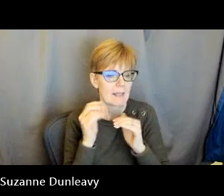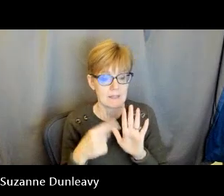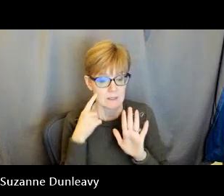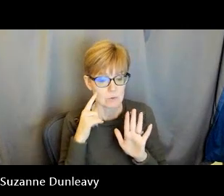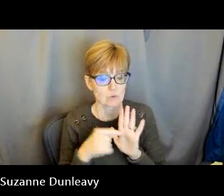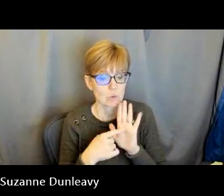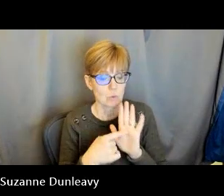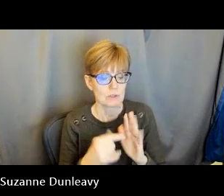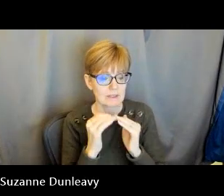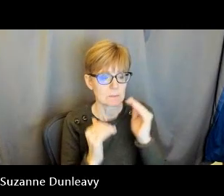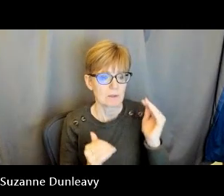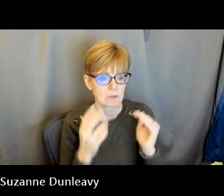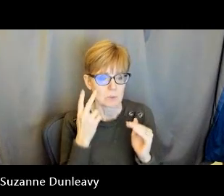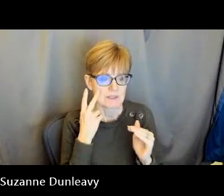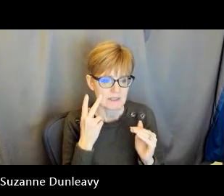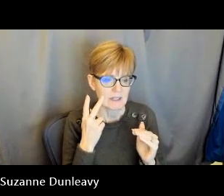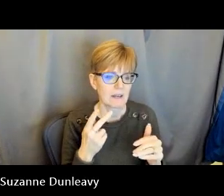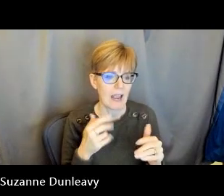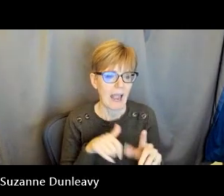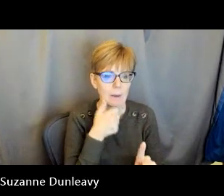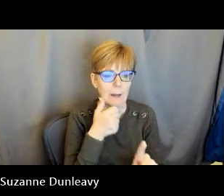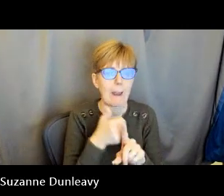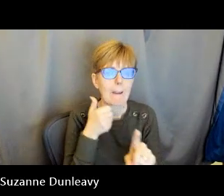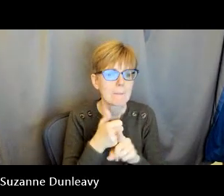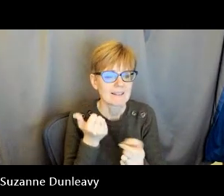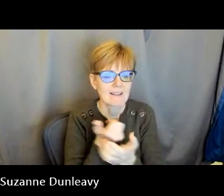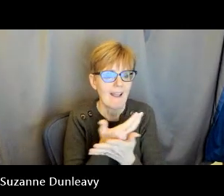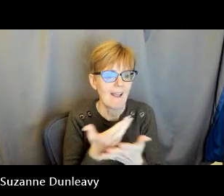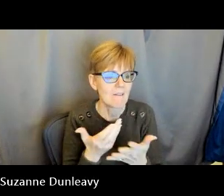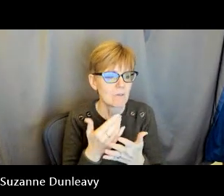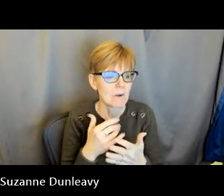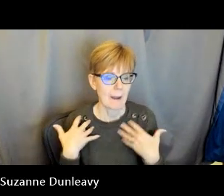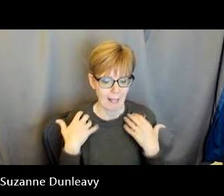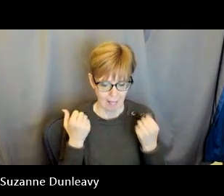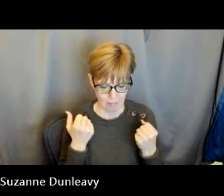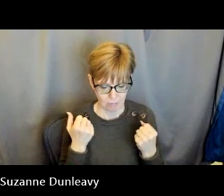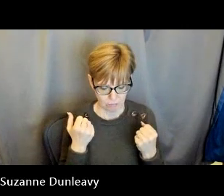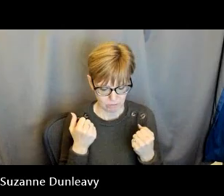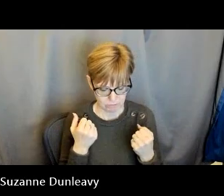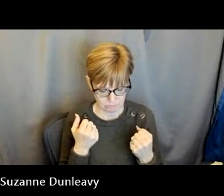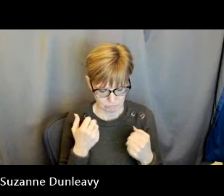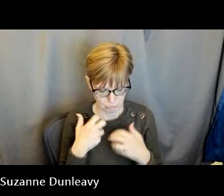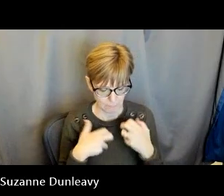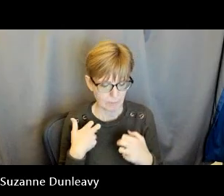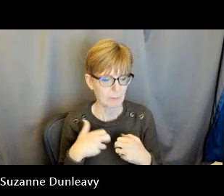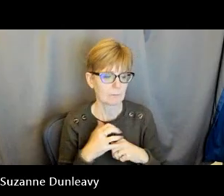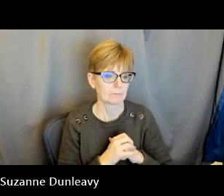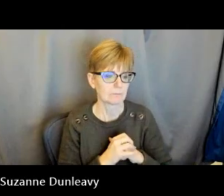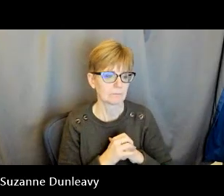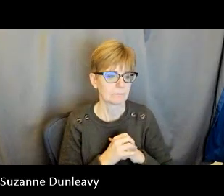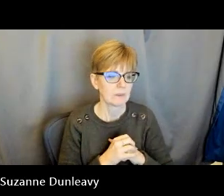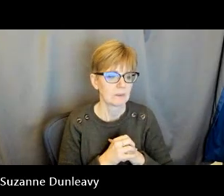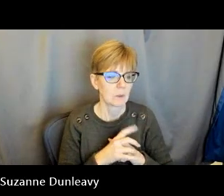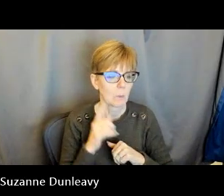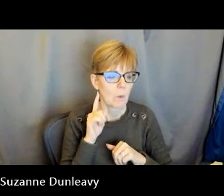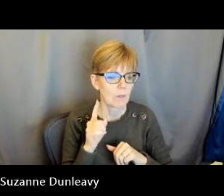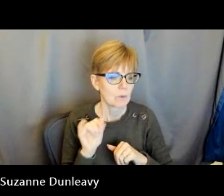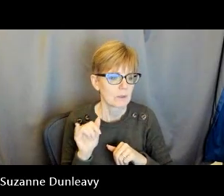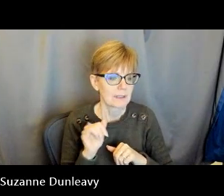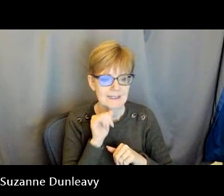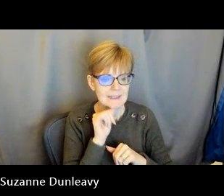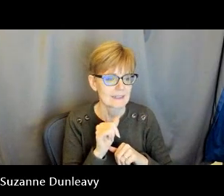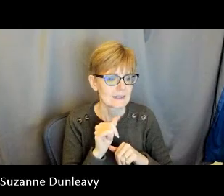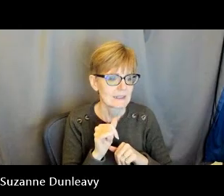life expectancy, maternal health, infant mortality, chronic disease disparities like cardiovascular disease,